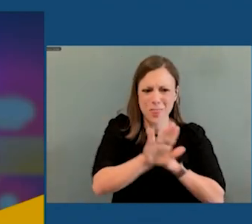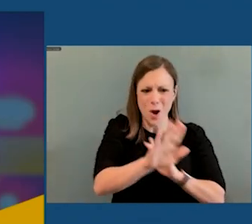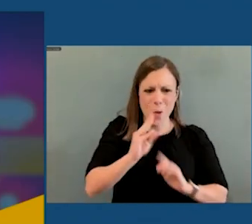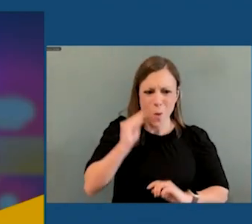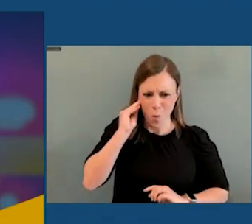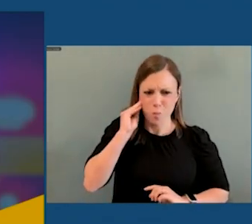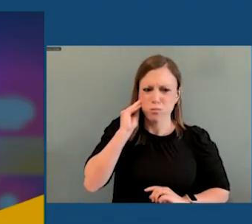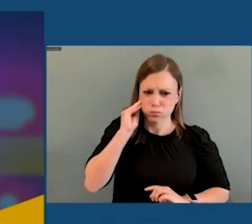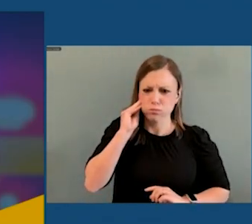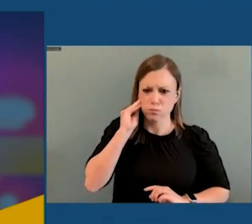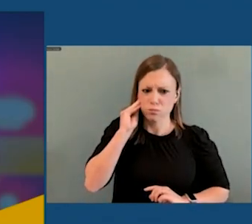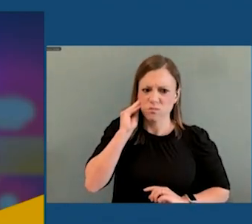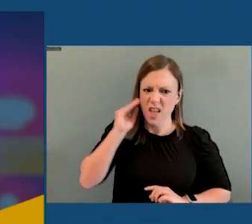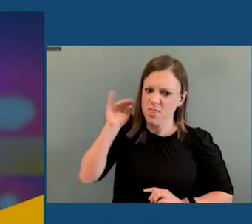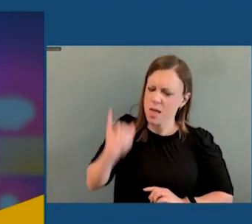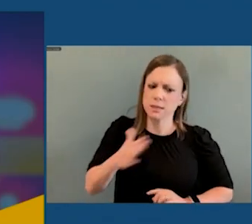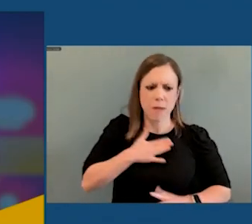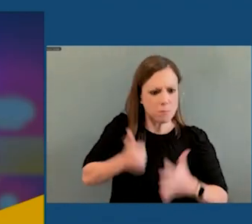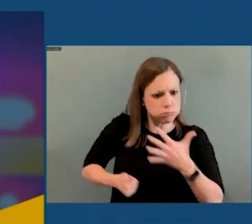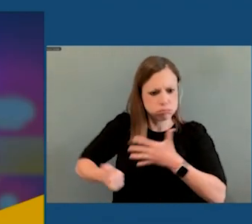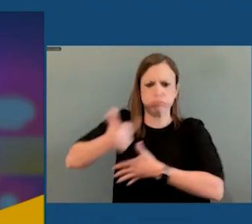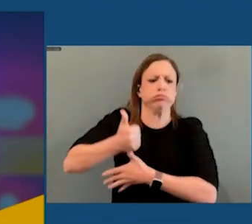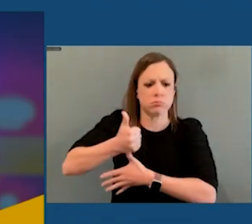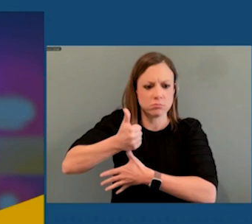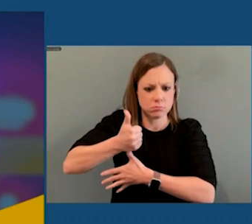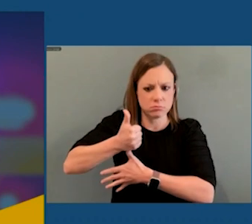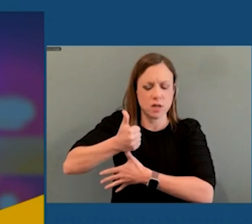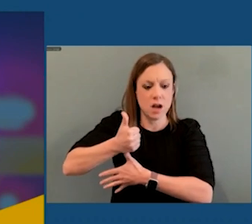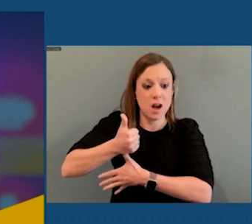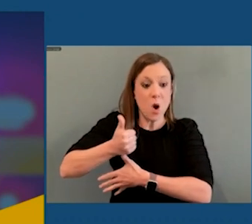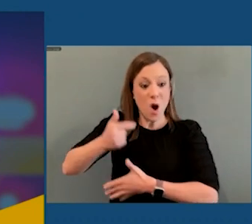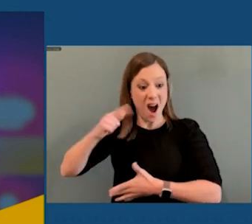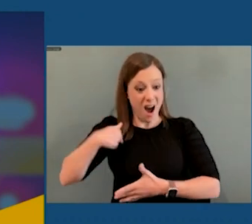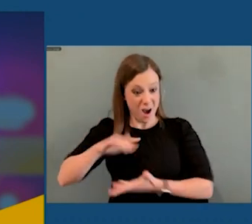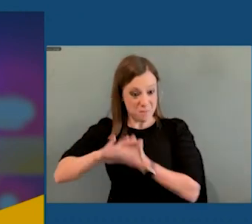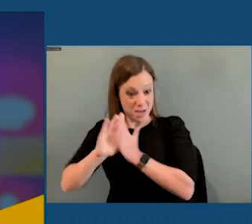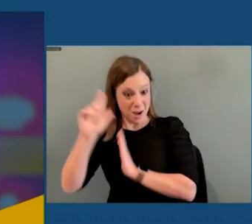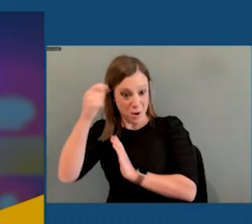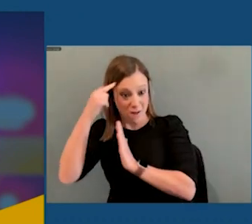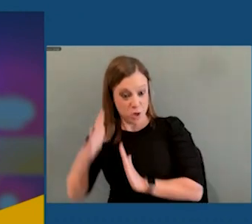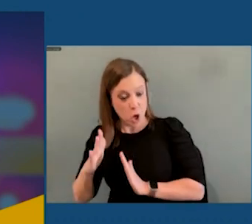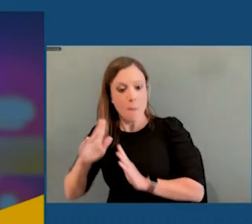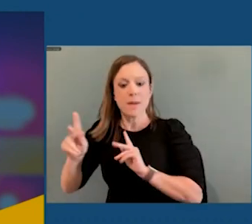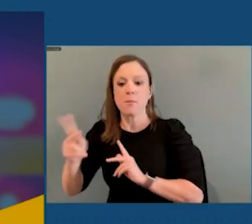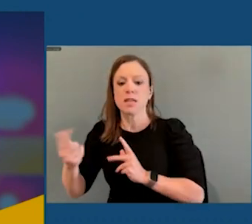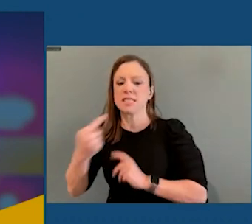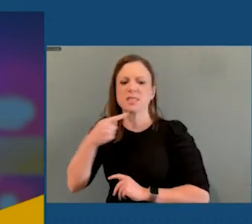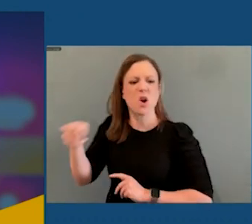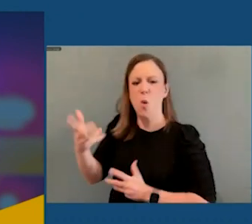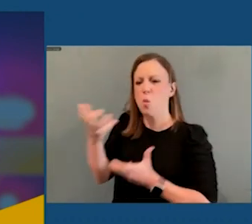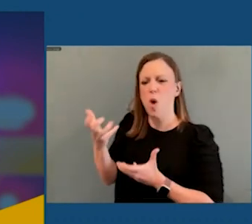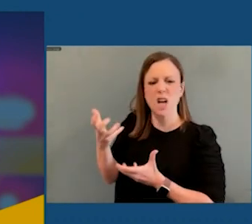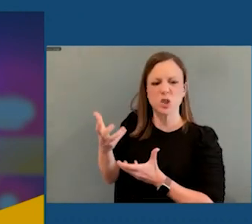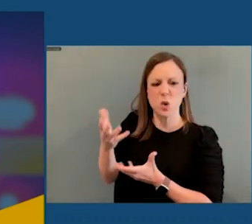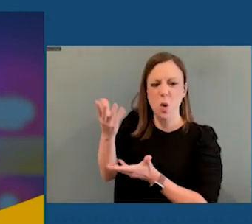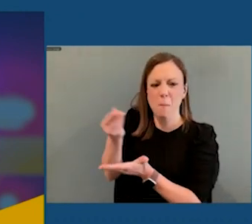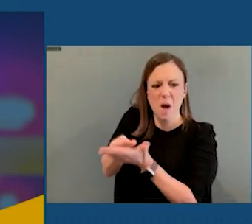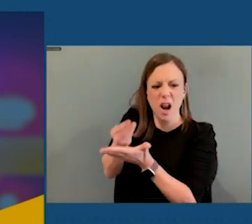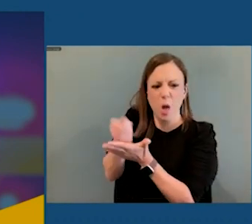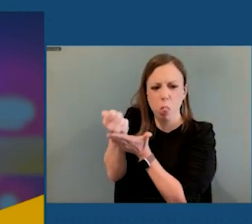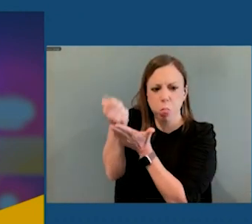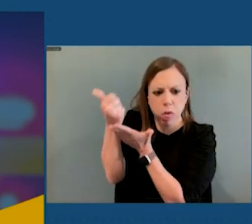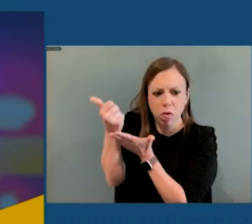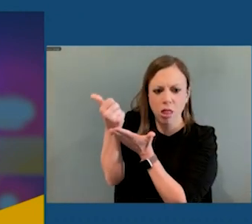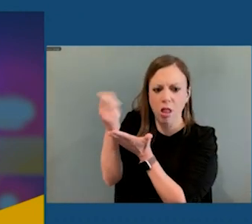I became governor, there were still people recklessly calling to defund the police, even when we had a huge surge in gun